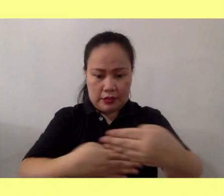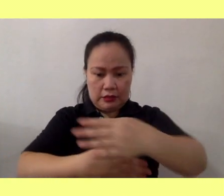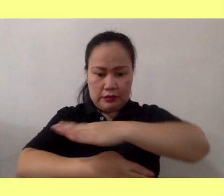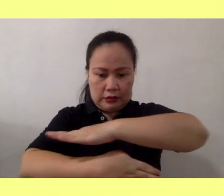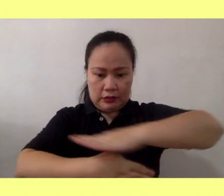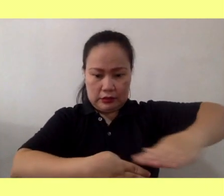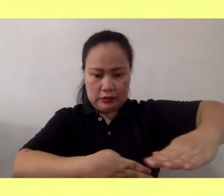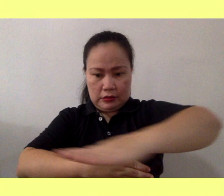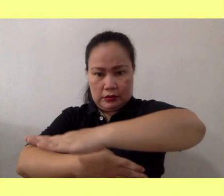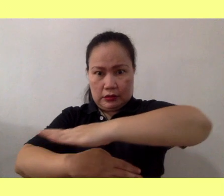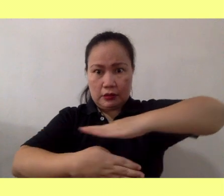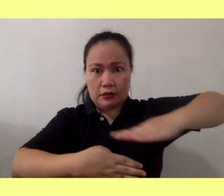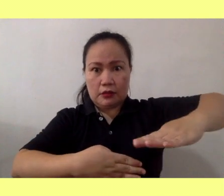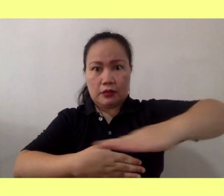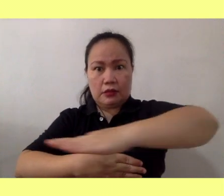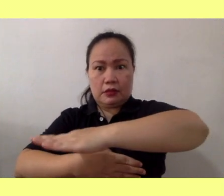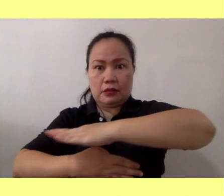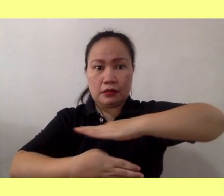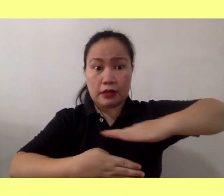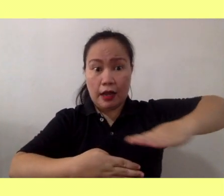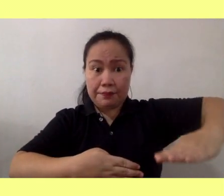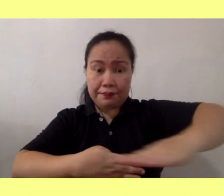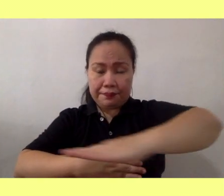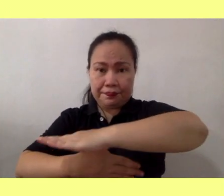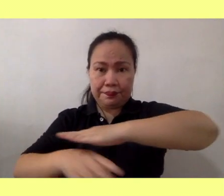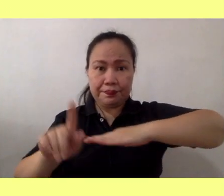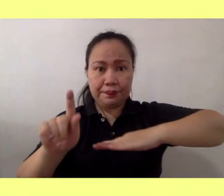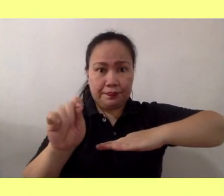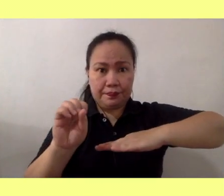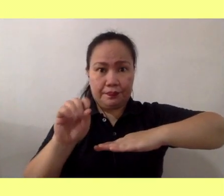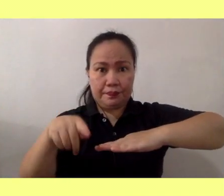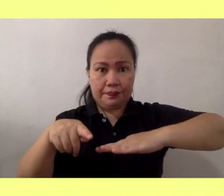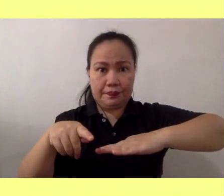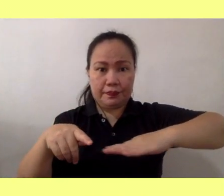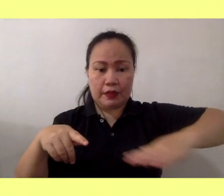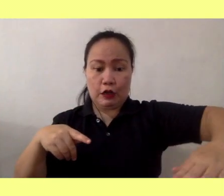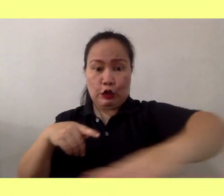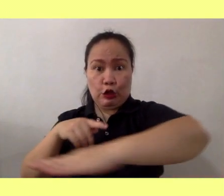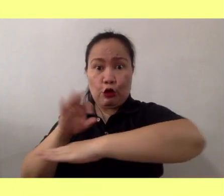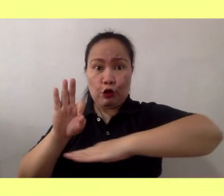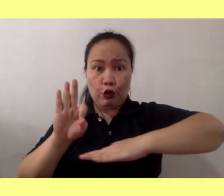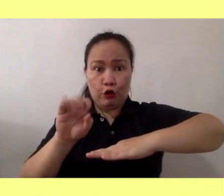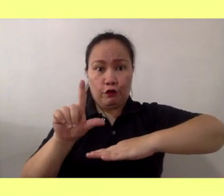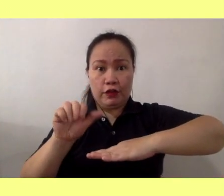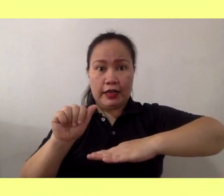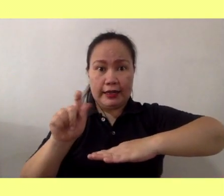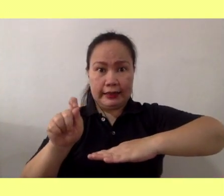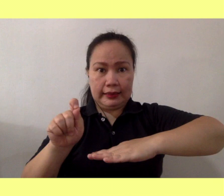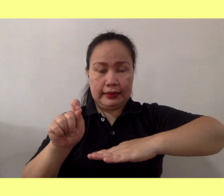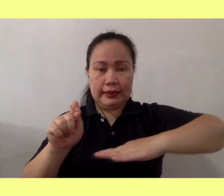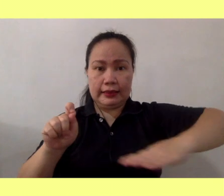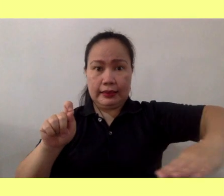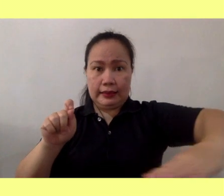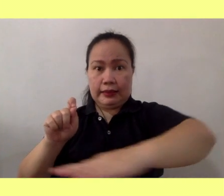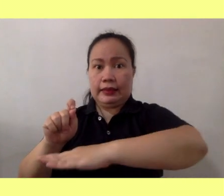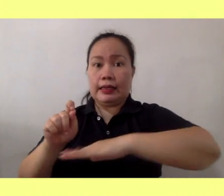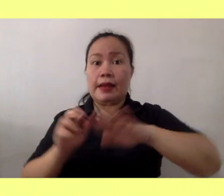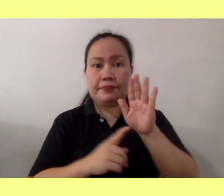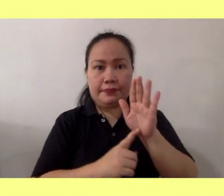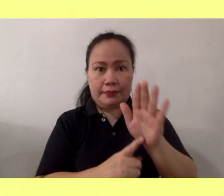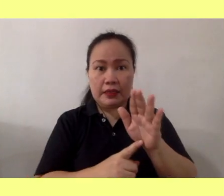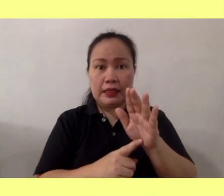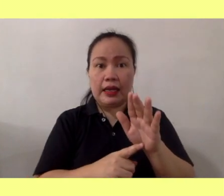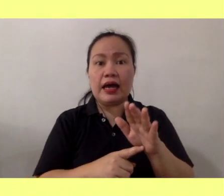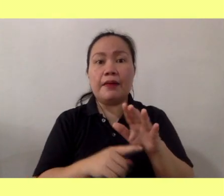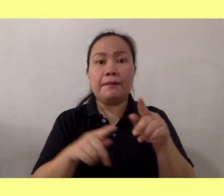pag corner, ibig sabihin point. Kapag top, di ba yung top ng box natin, flat yan. So, it is